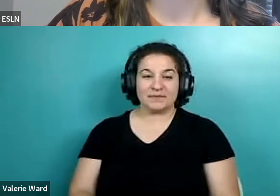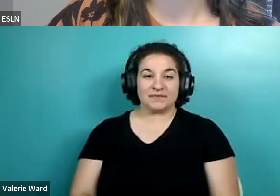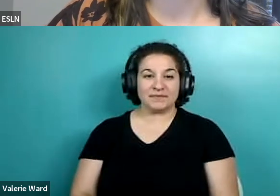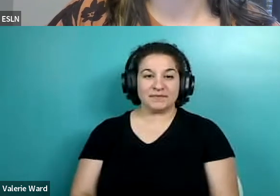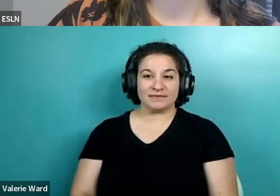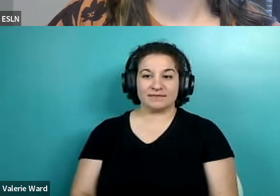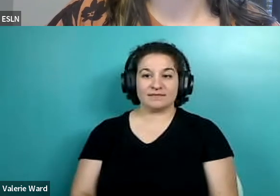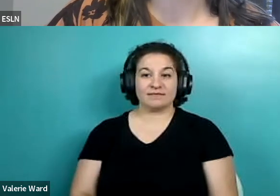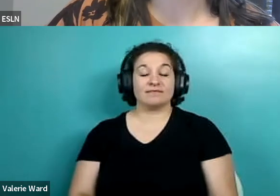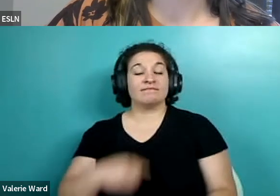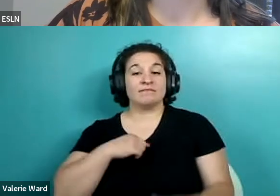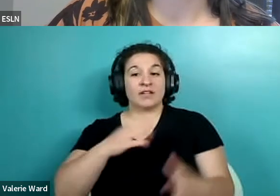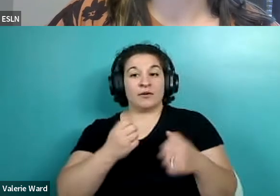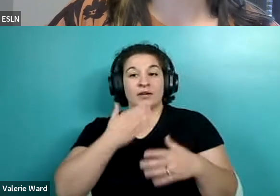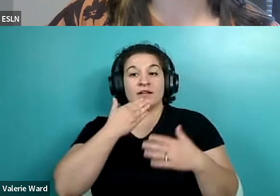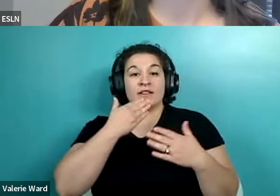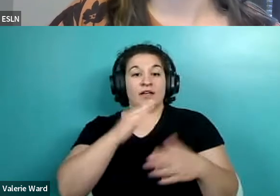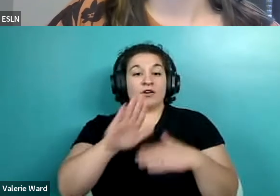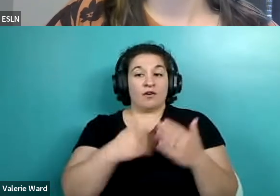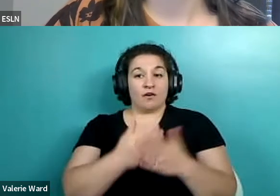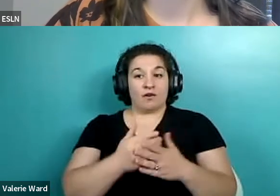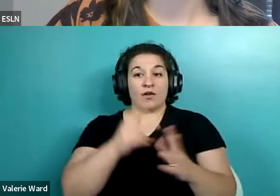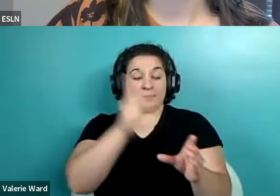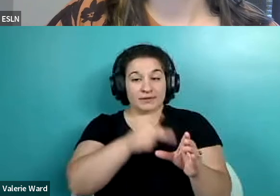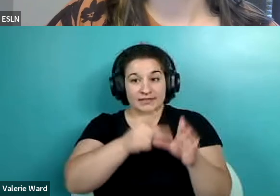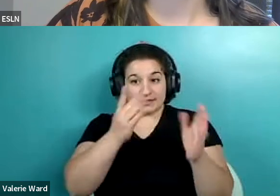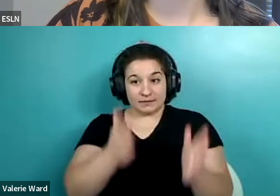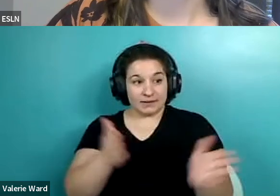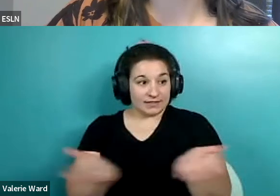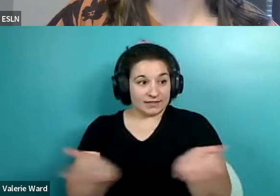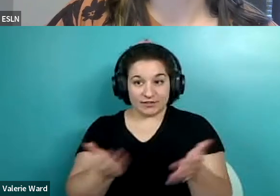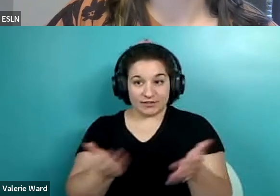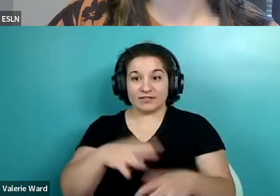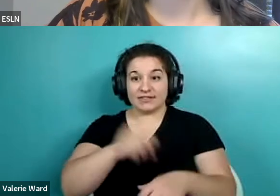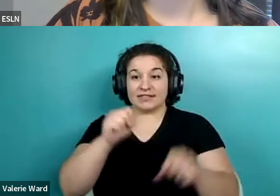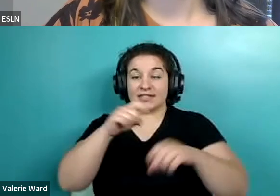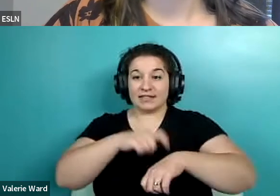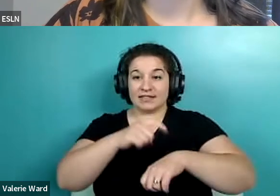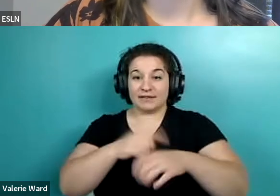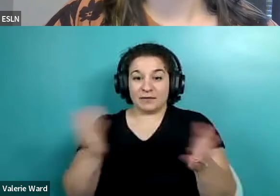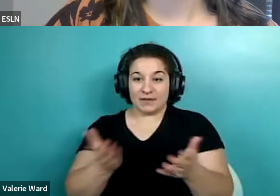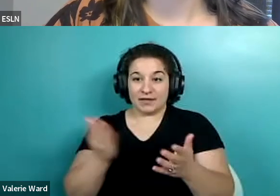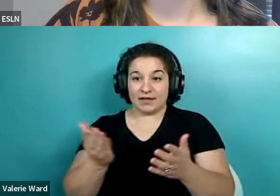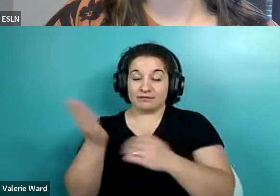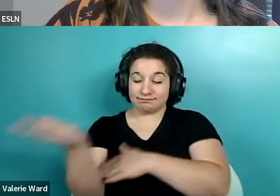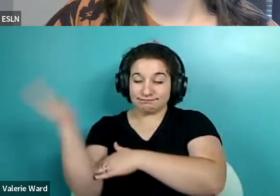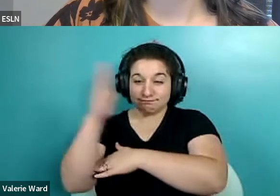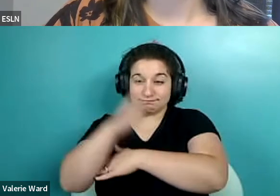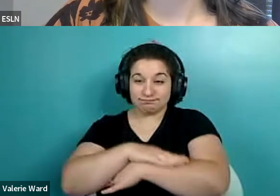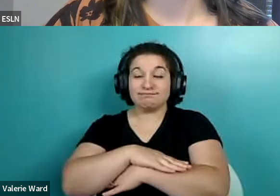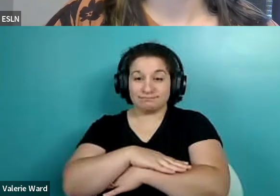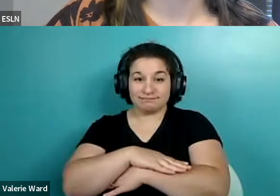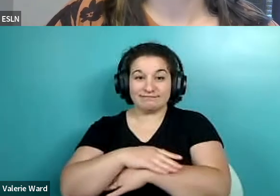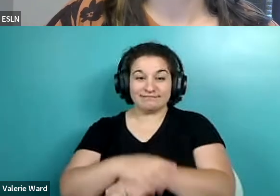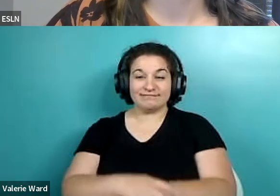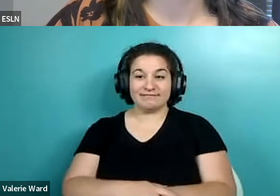And I want to thank all of our attendees as well for taking the time to be here with us all day and